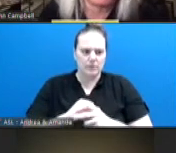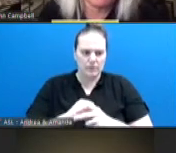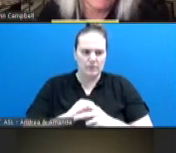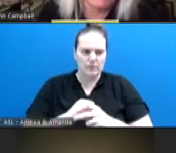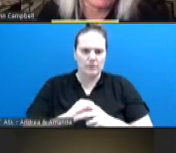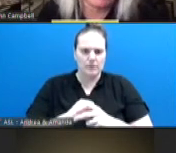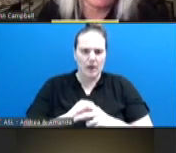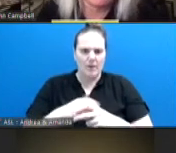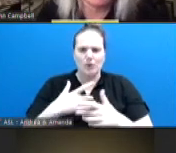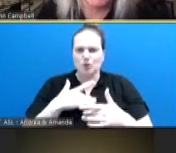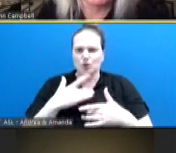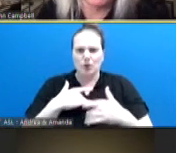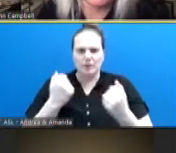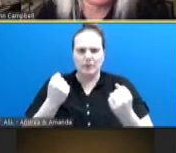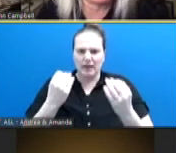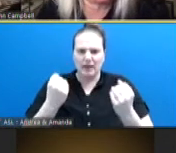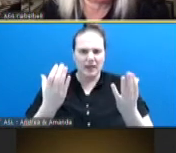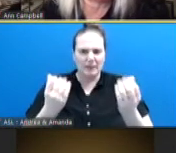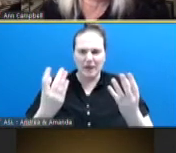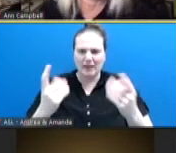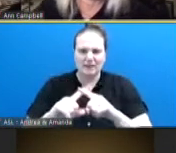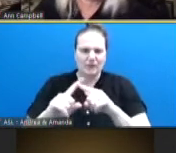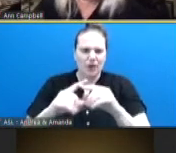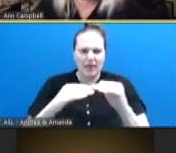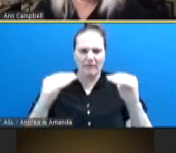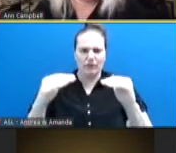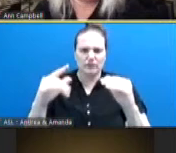on many levels about that.